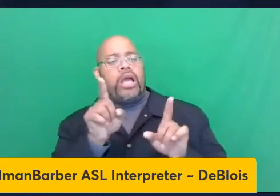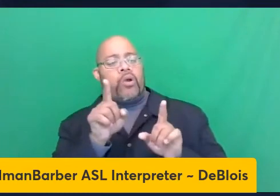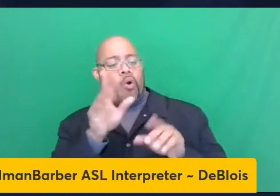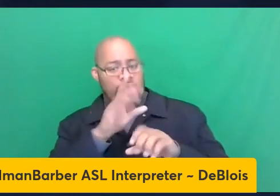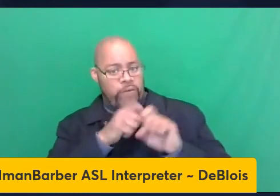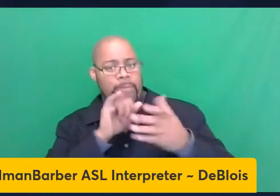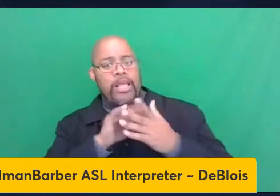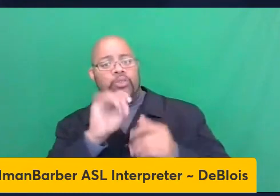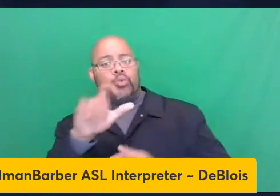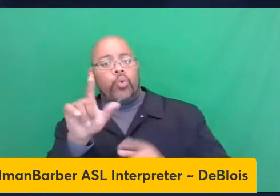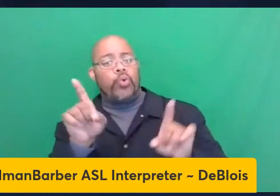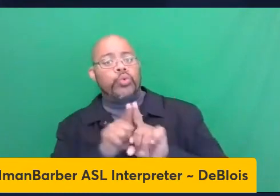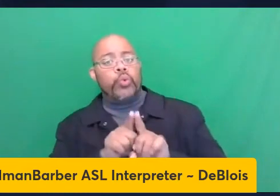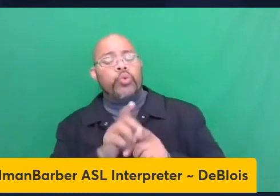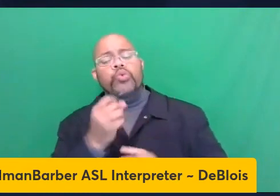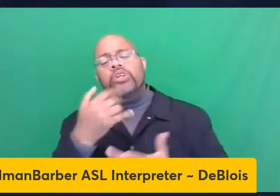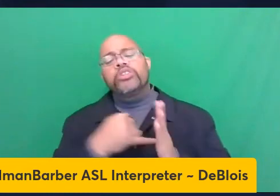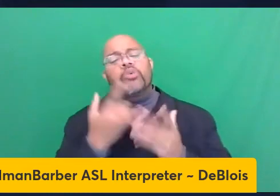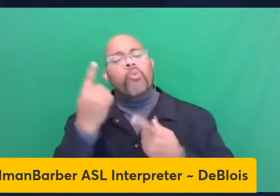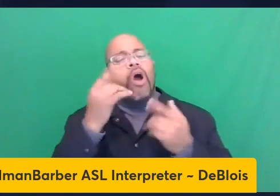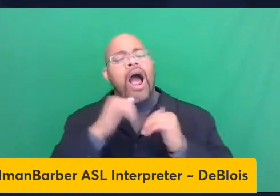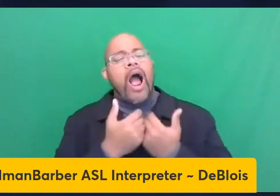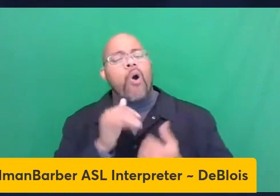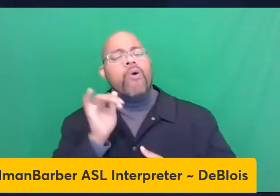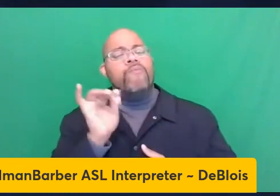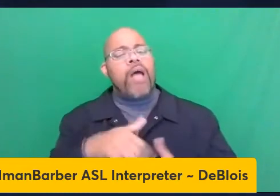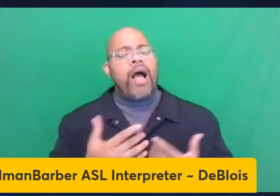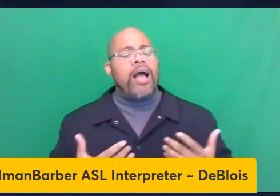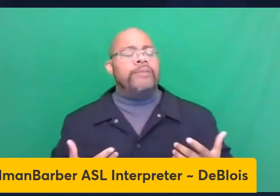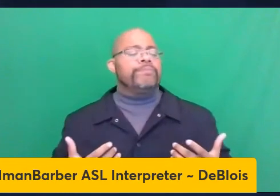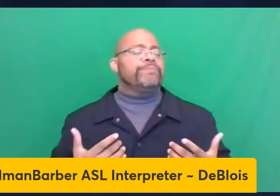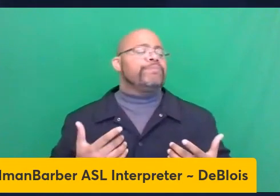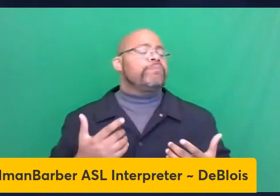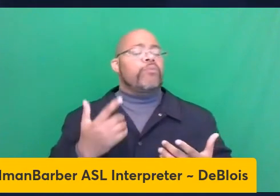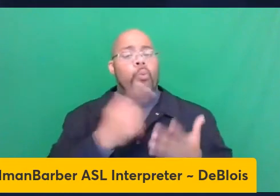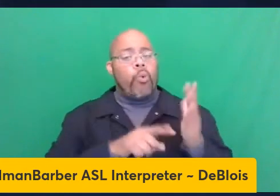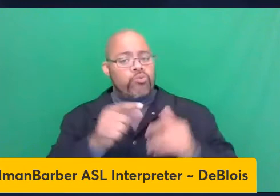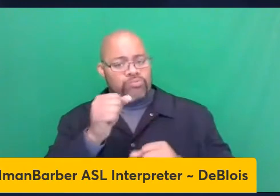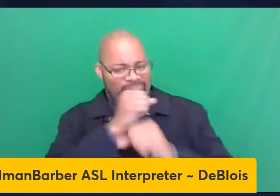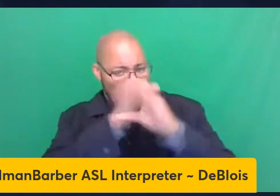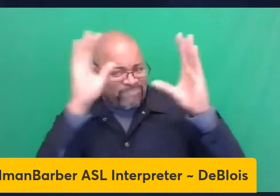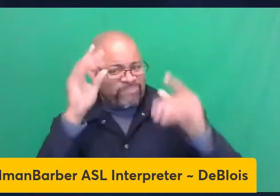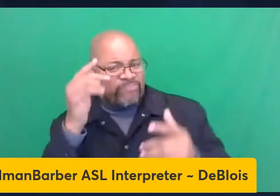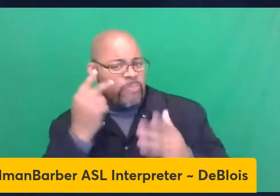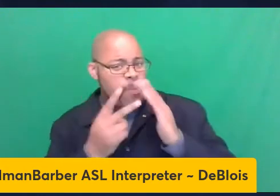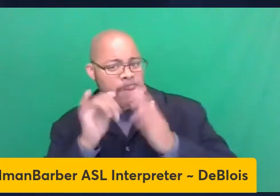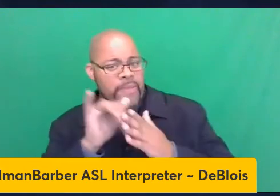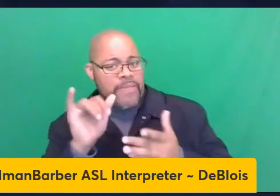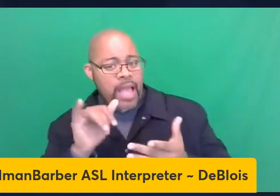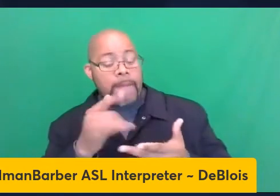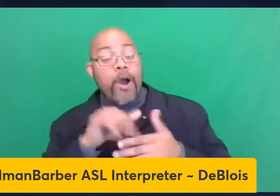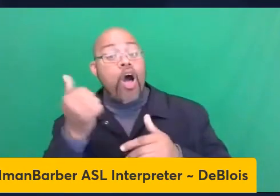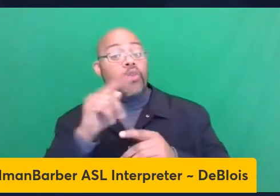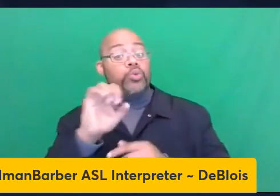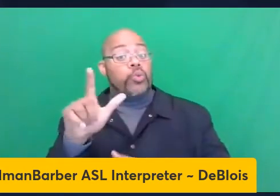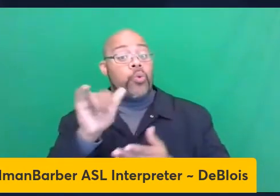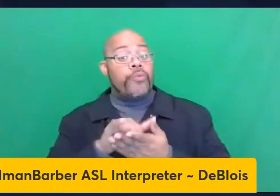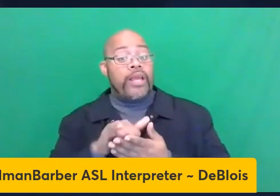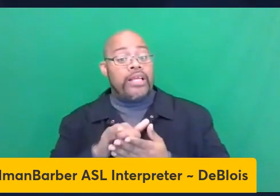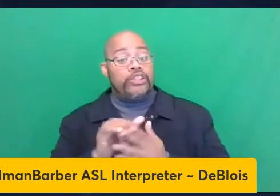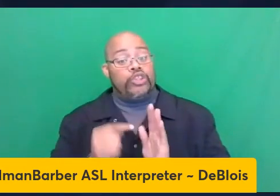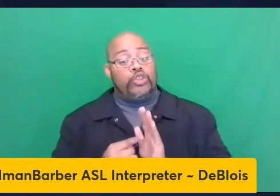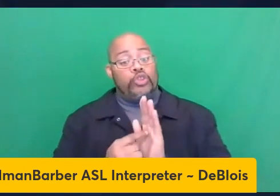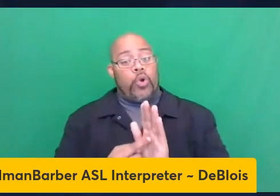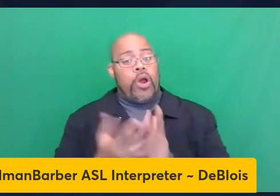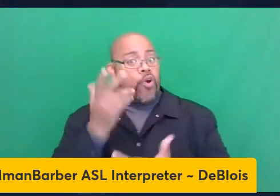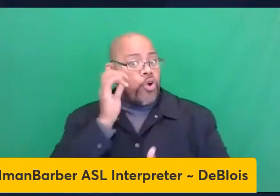well. So I was just wondering how that, like what your insights were on that. Another tool that's also been shown, I